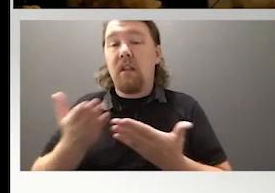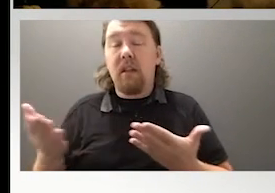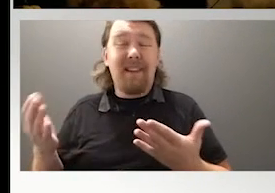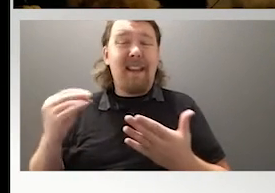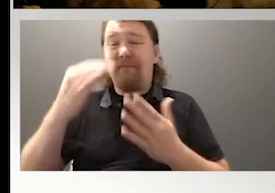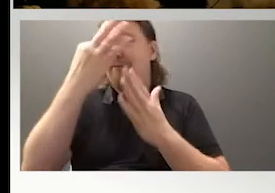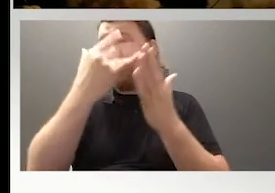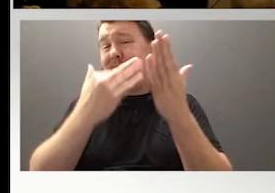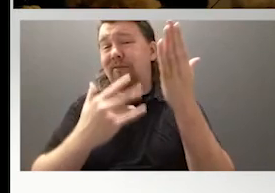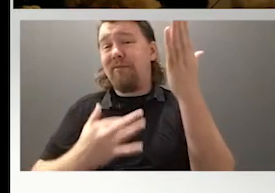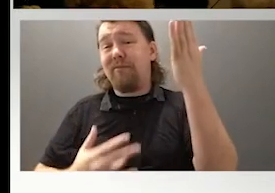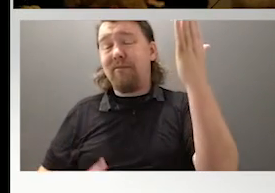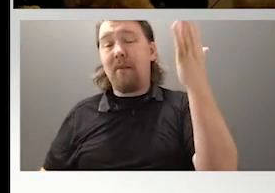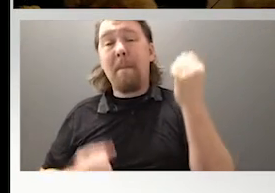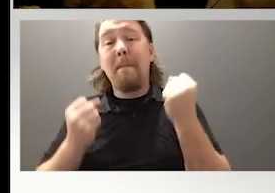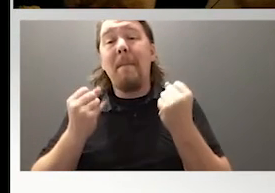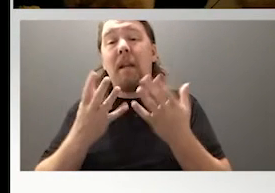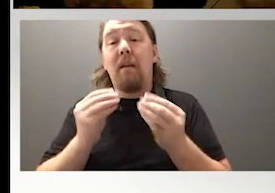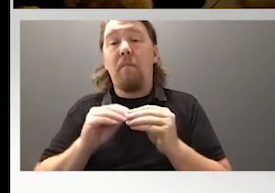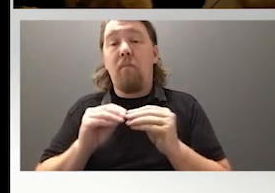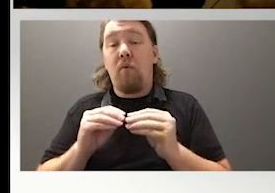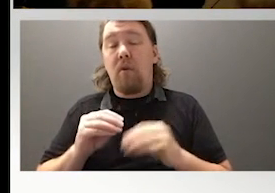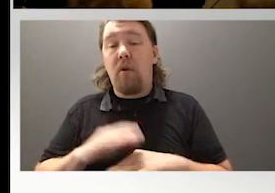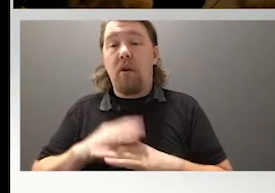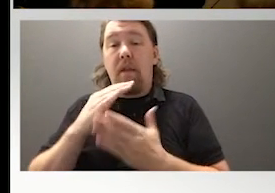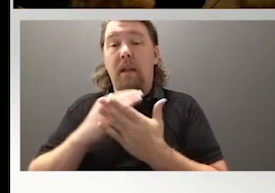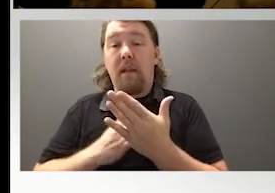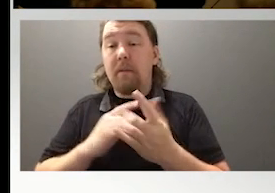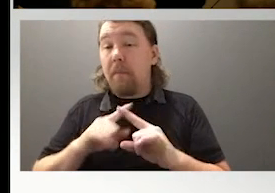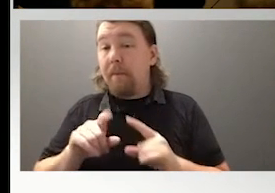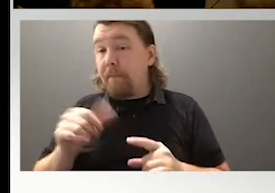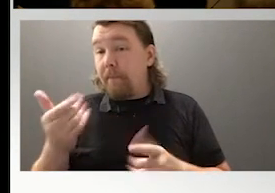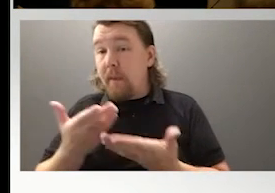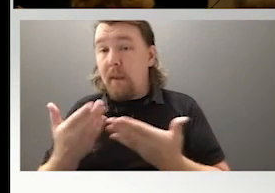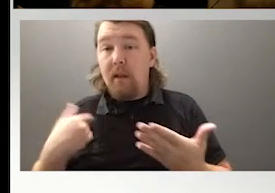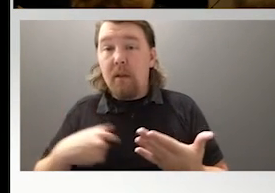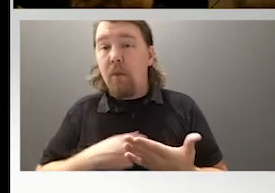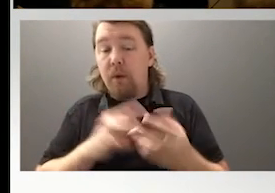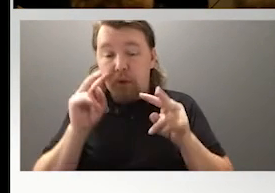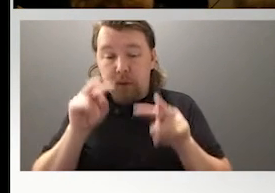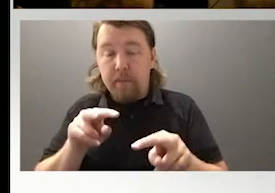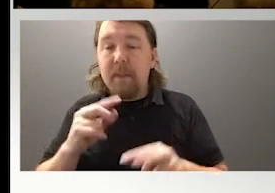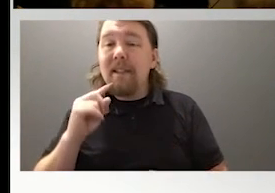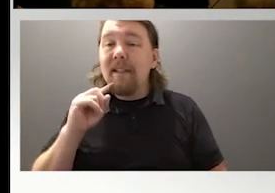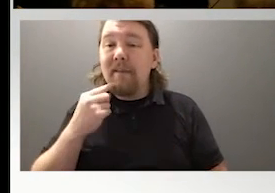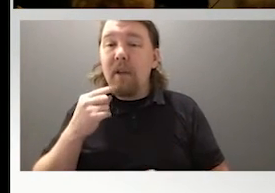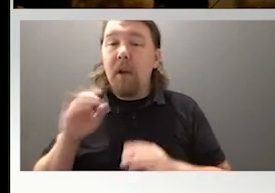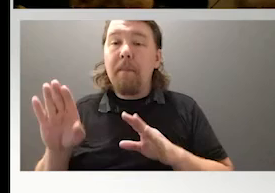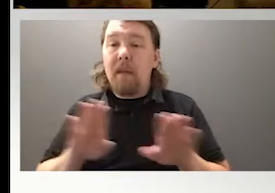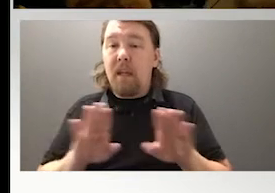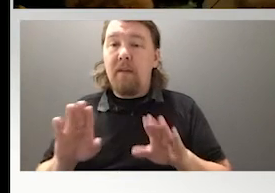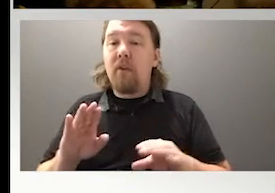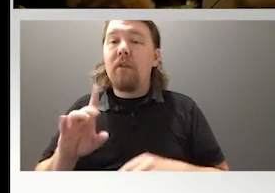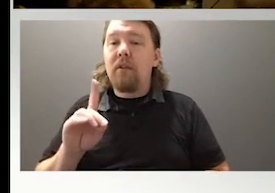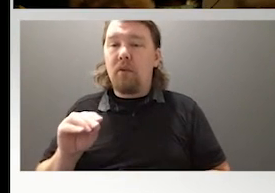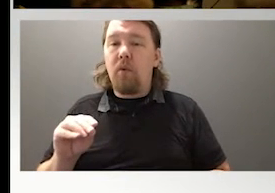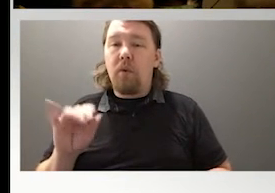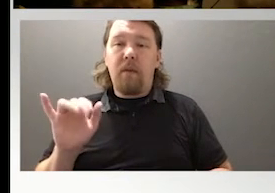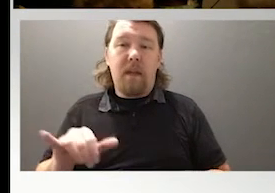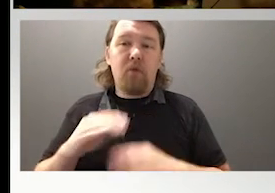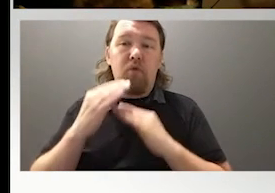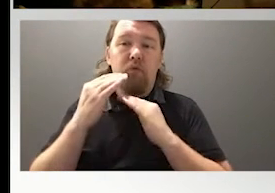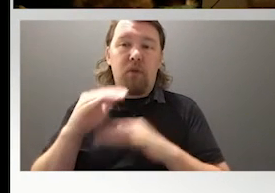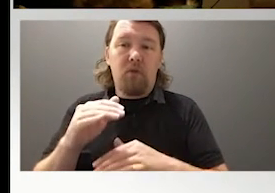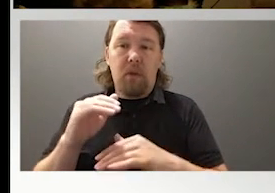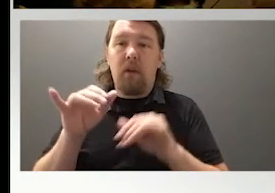on. There's more. But also, the other thing that we would be looking at is severe behavior disorders, which are